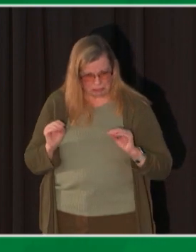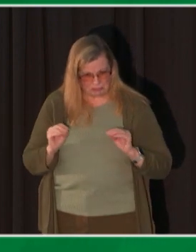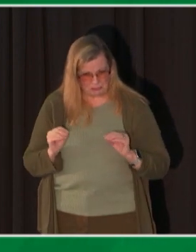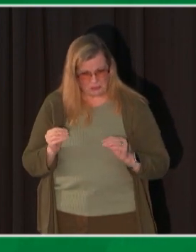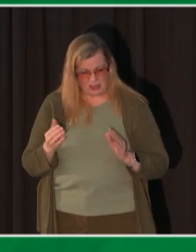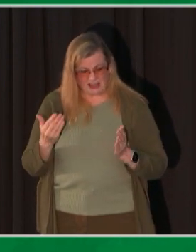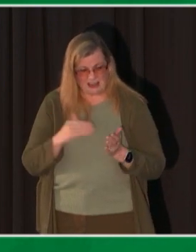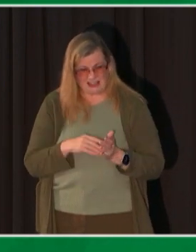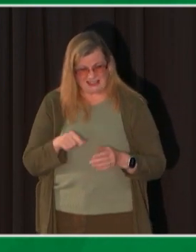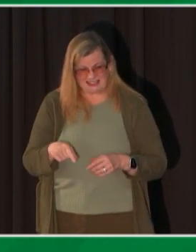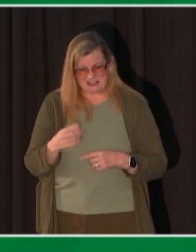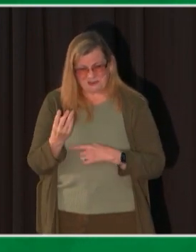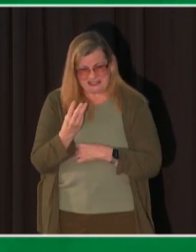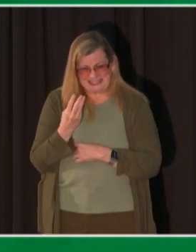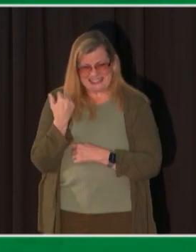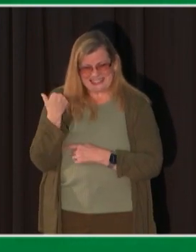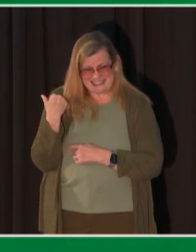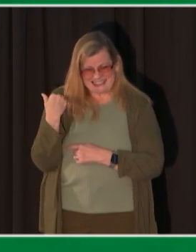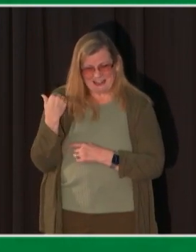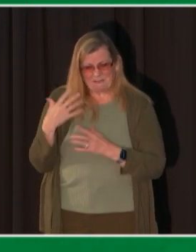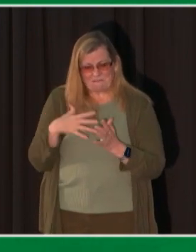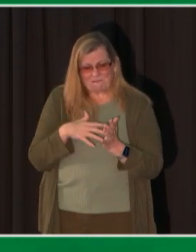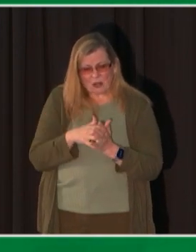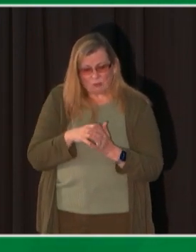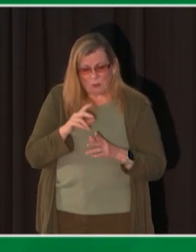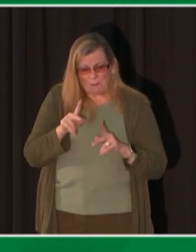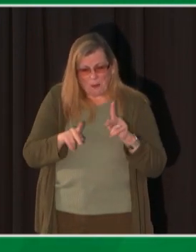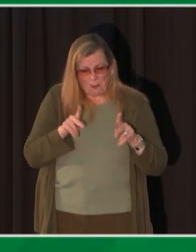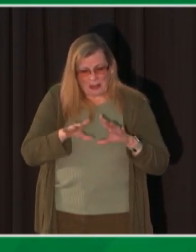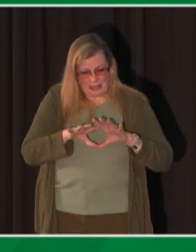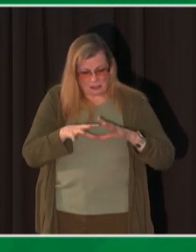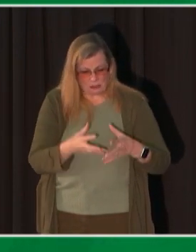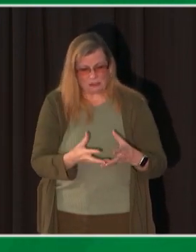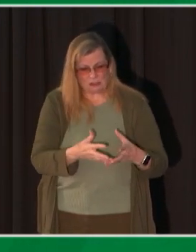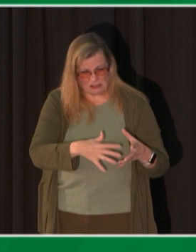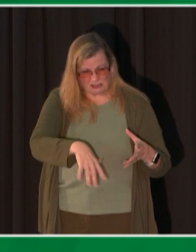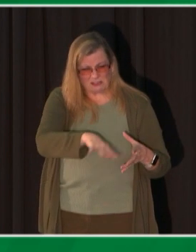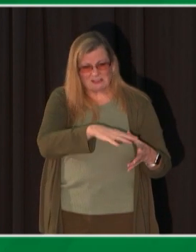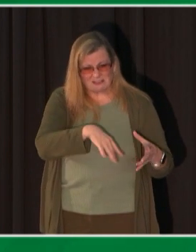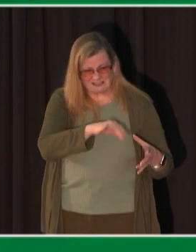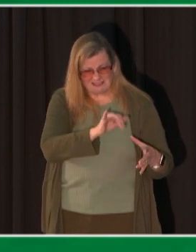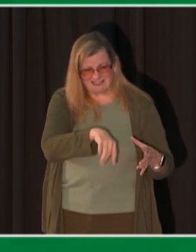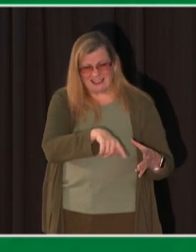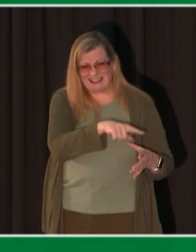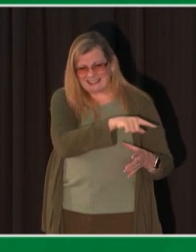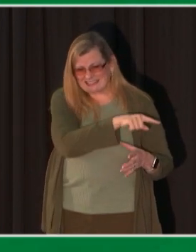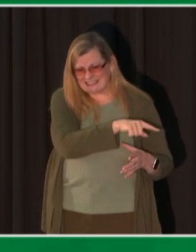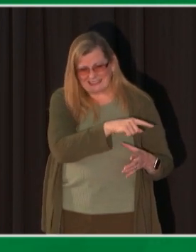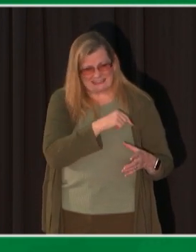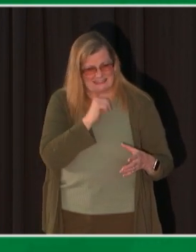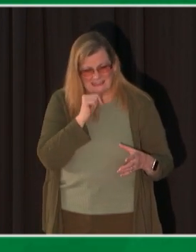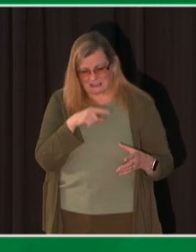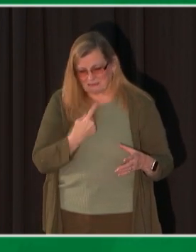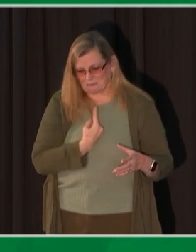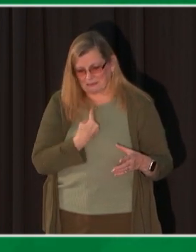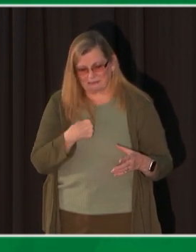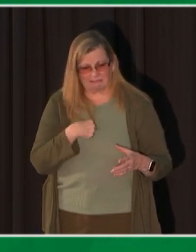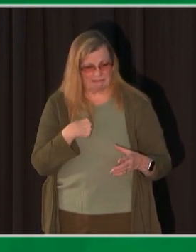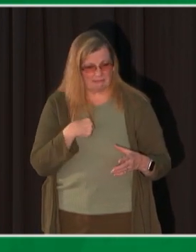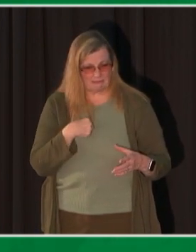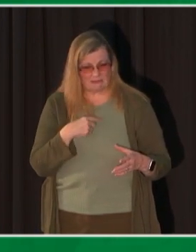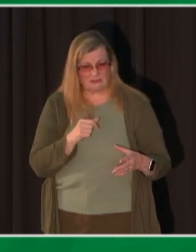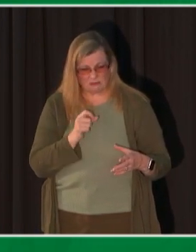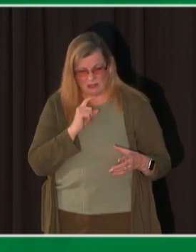our vulnerable populations and our concern, not just us, but nationally, for people who are living